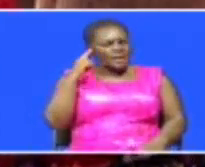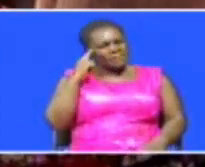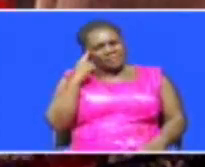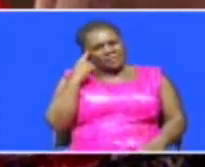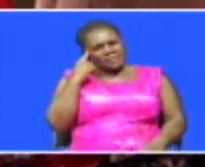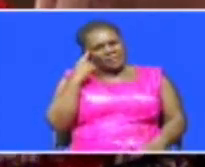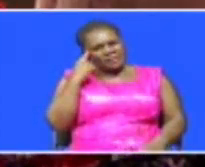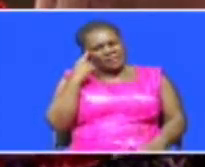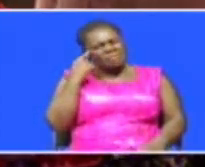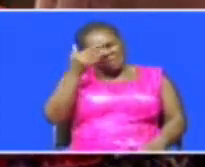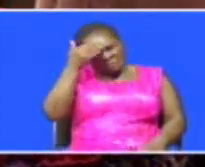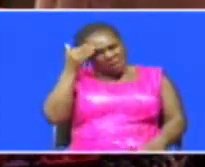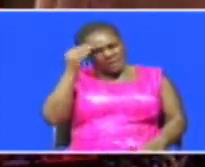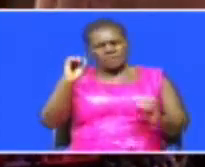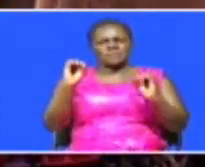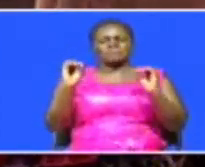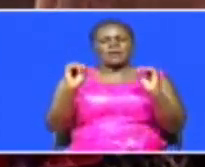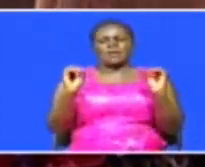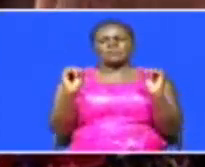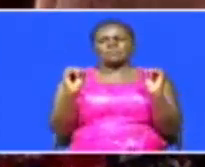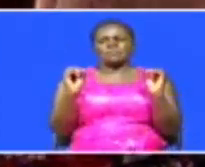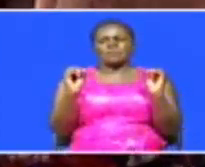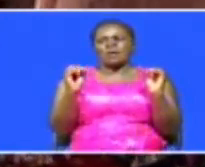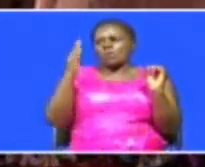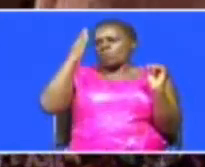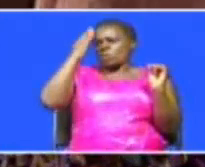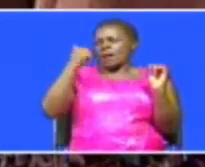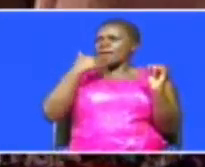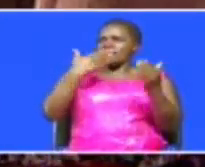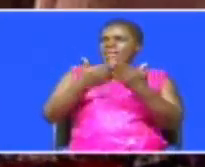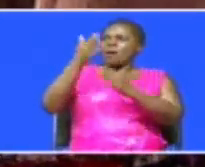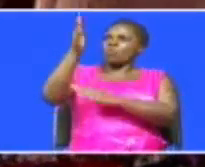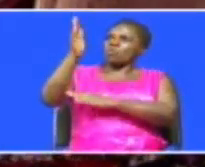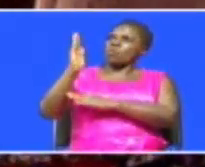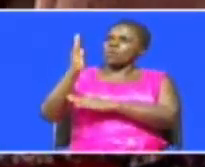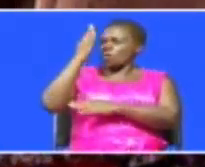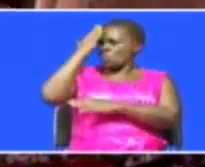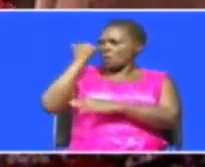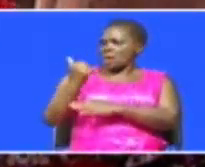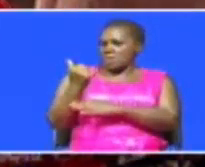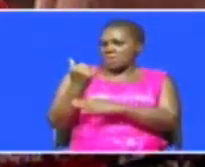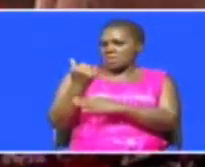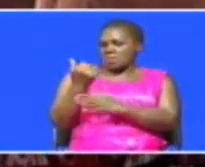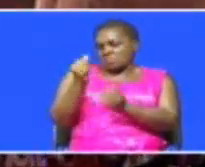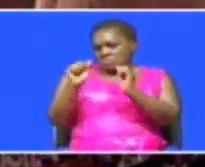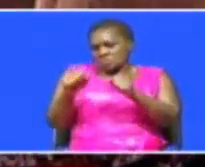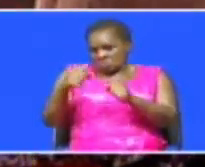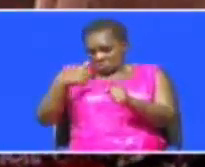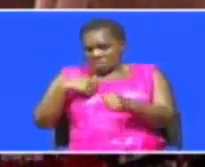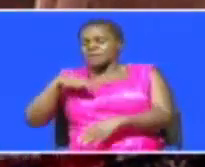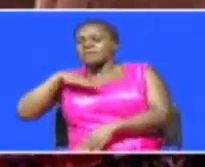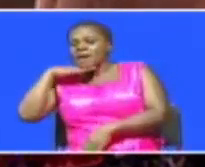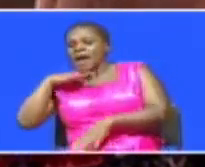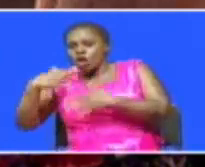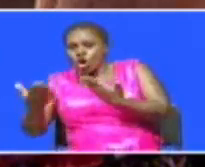that's not lost to me. And that's why I really thank God, because it could have gone either way. It could have been my